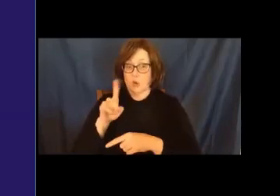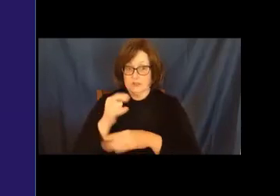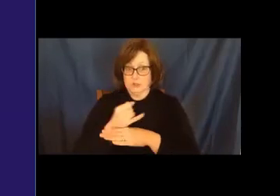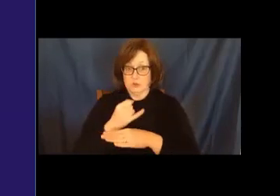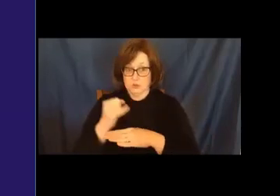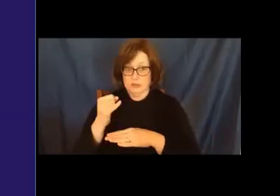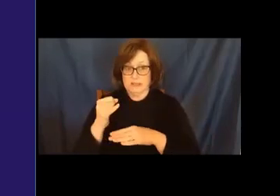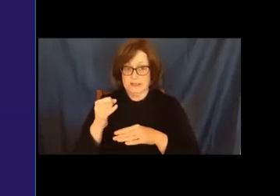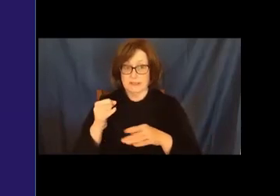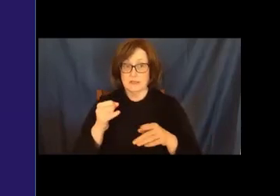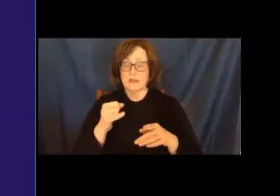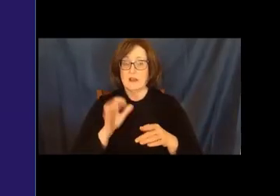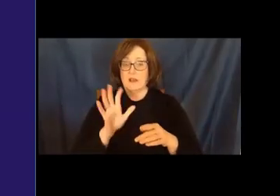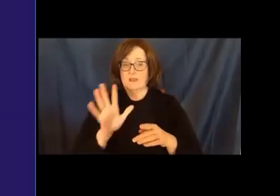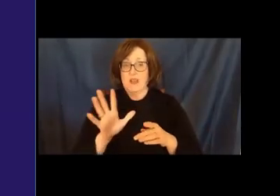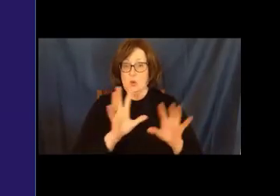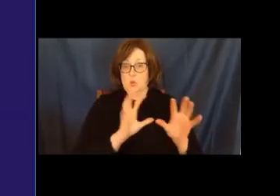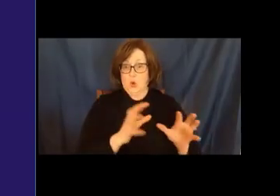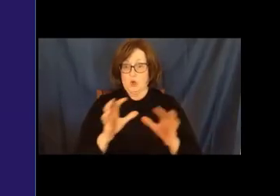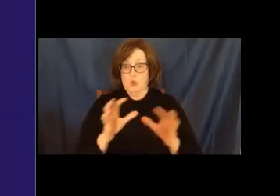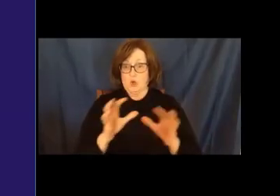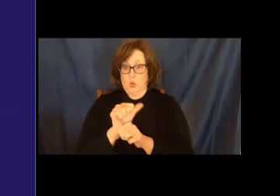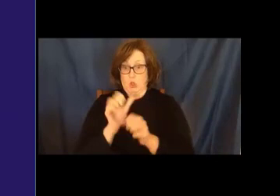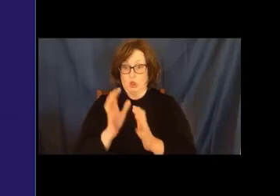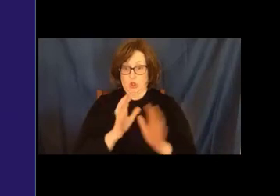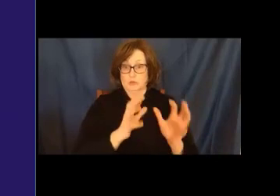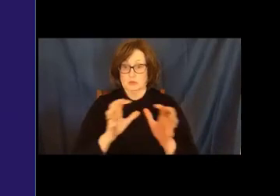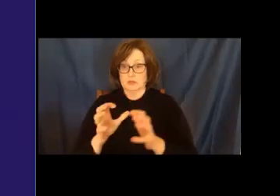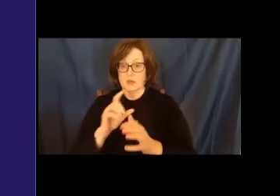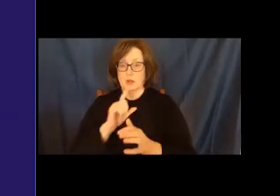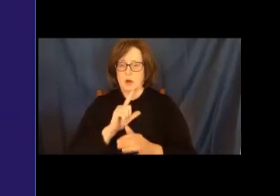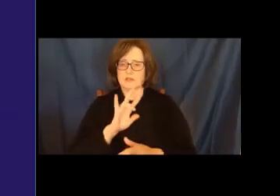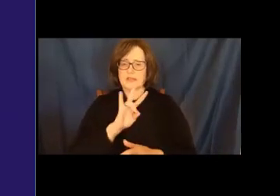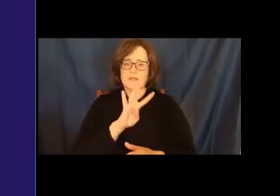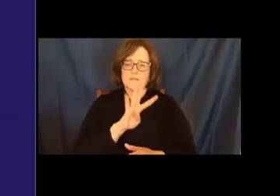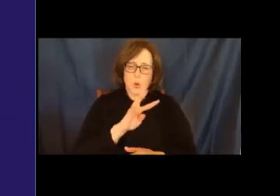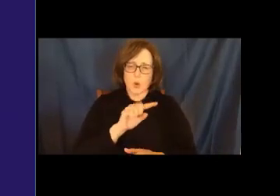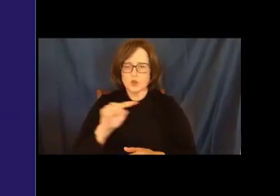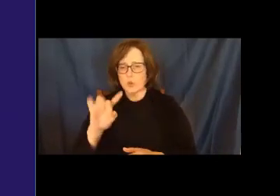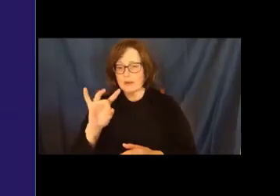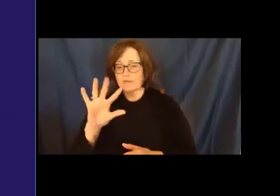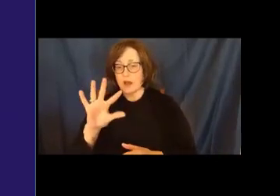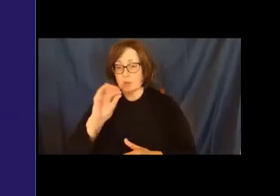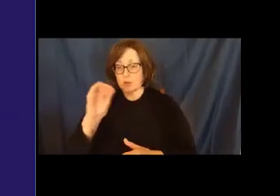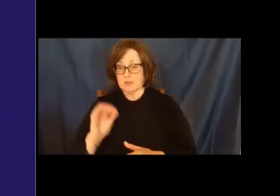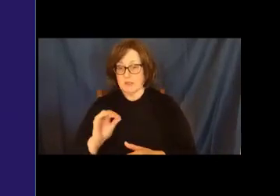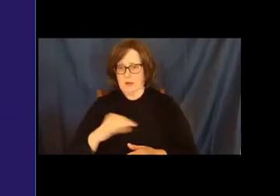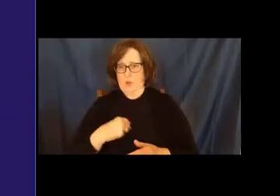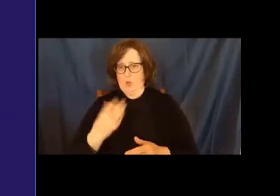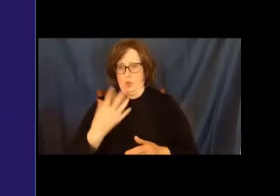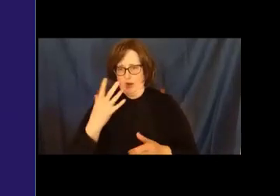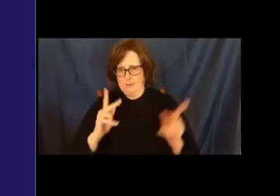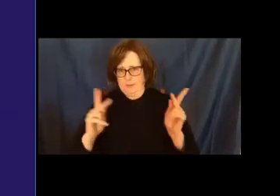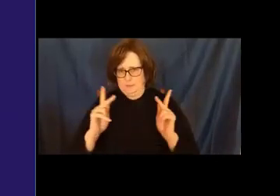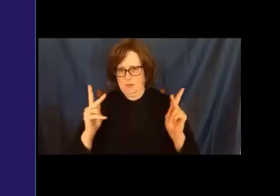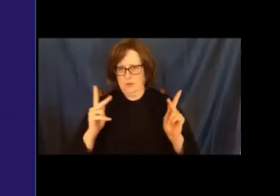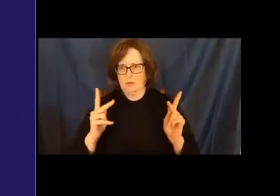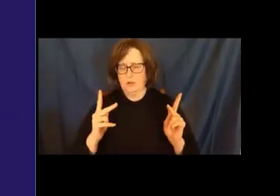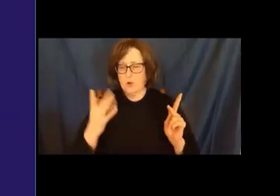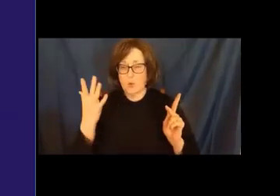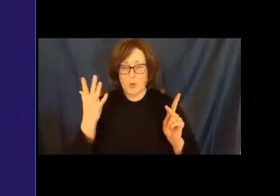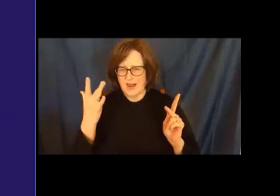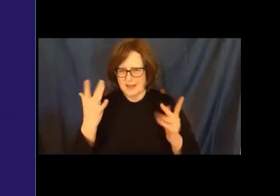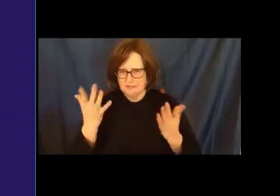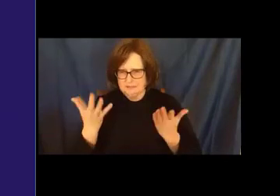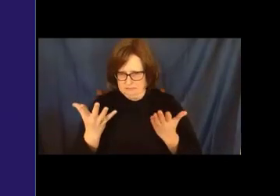that the workforce was between 74 and 85% white. And this is primarily for 3 reasons. So the